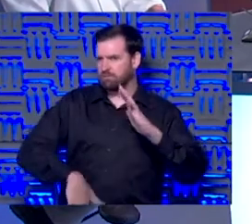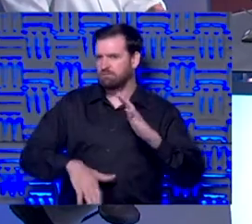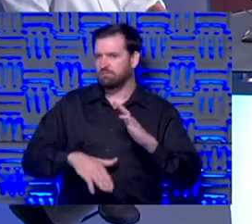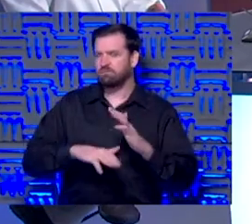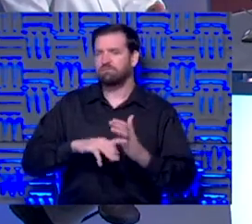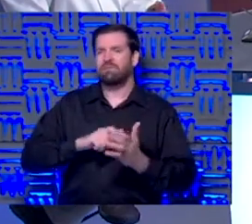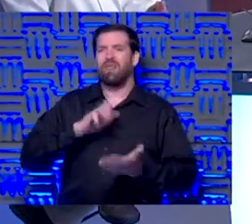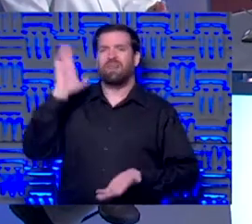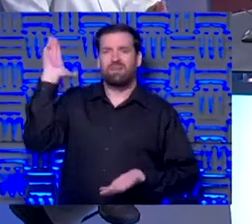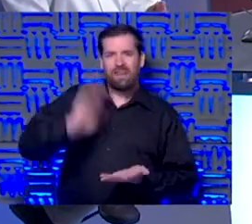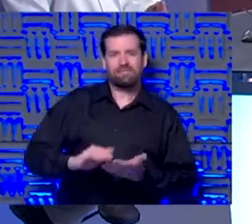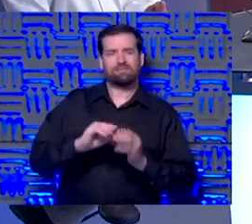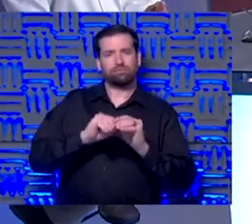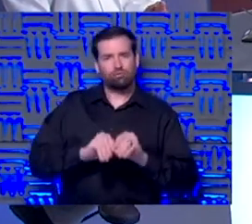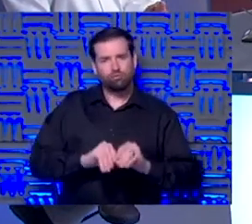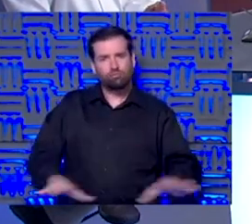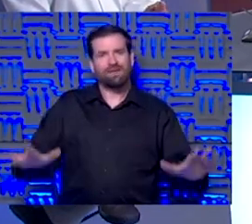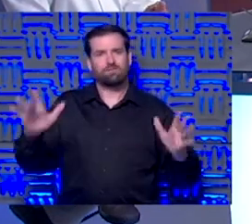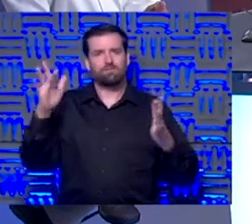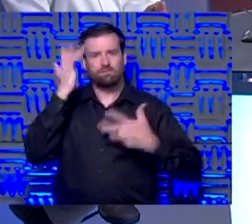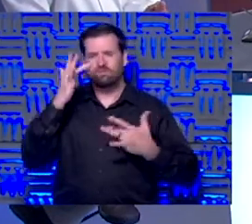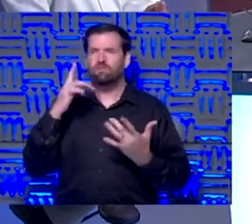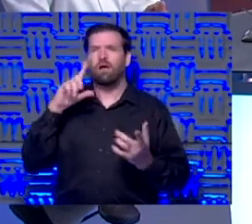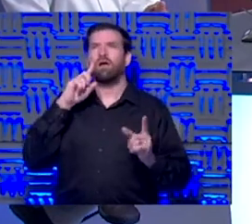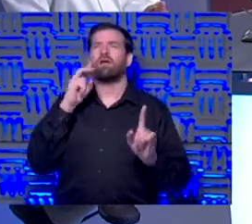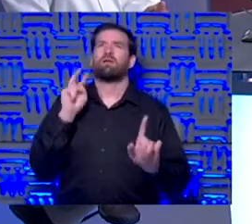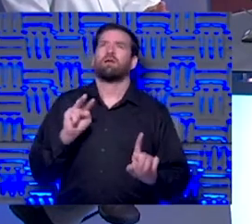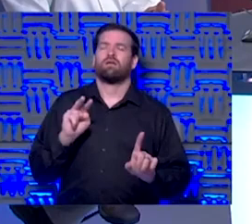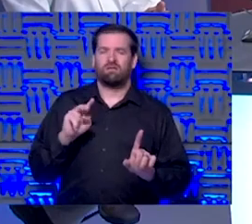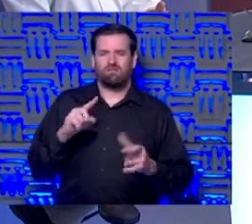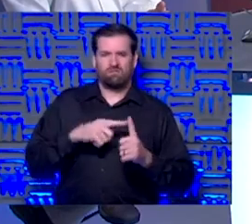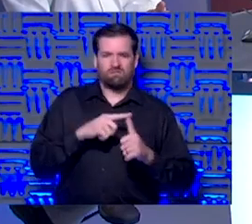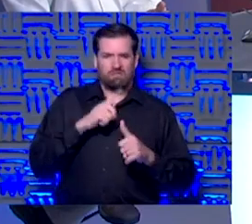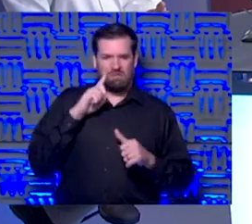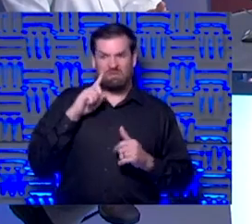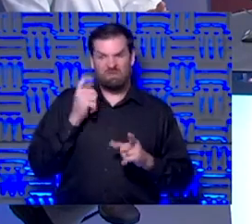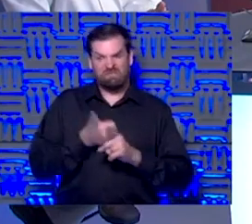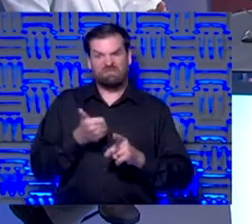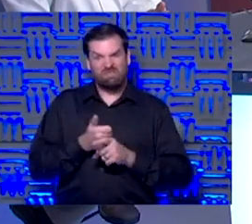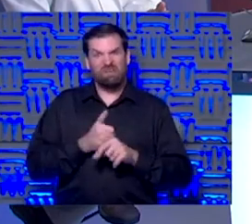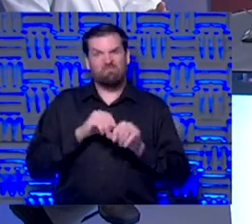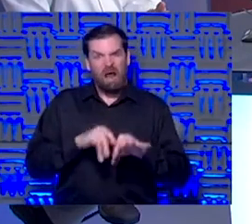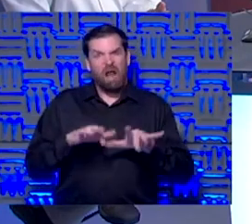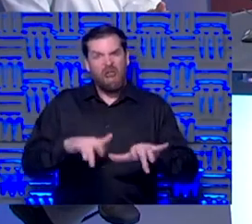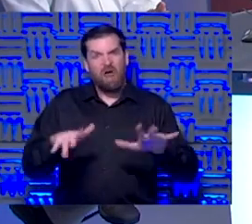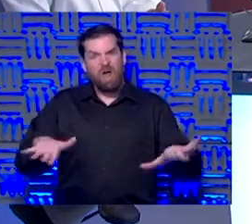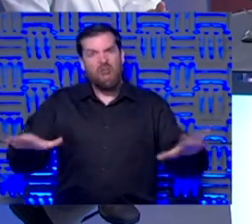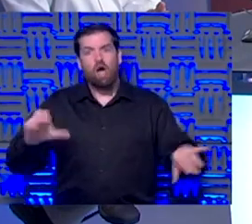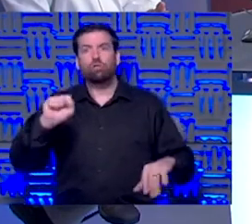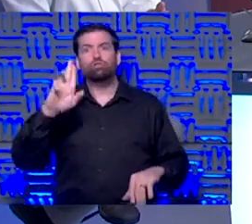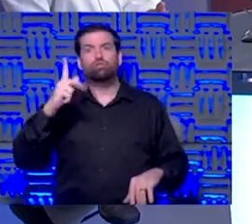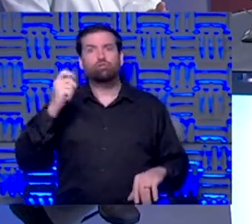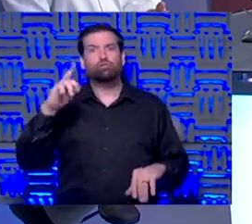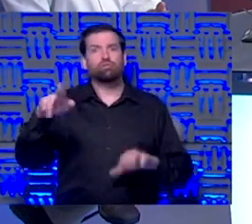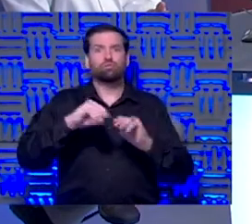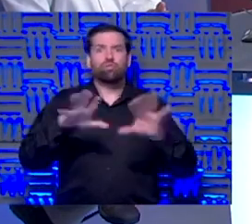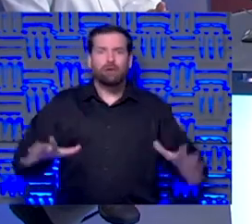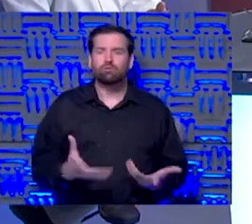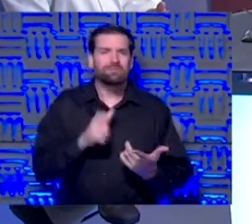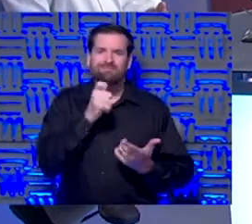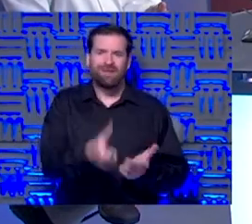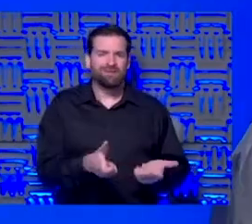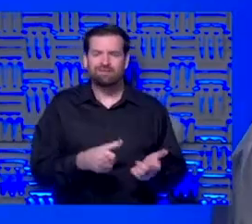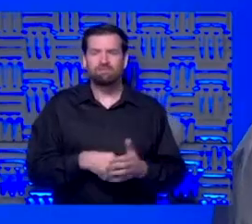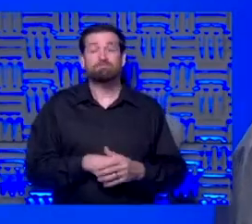spread the virus? Because that's so antithetical to how I'm thinking. Originally, we thought, oh, they're the vectors, they're the super spreaders, but it turns out to be not so much.